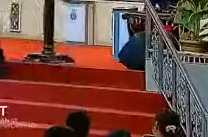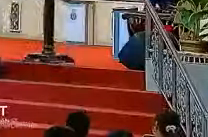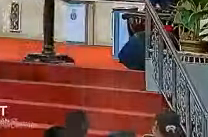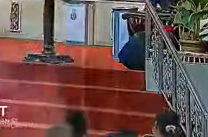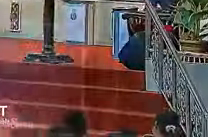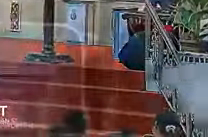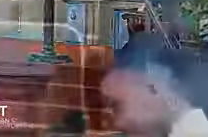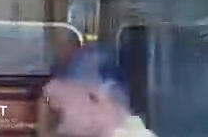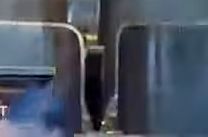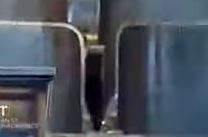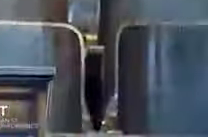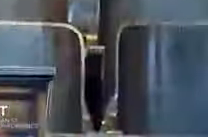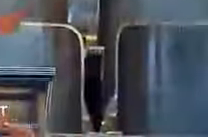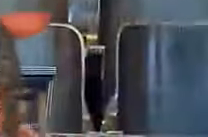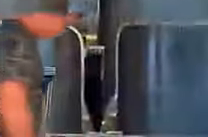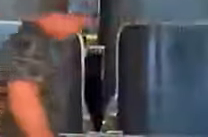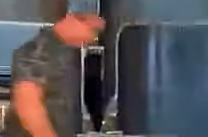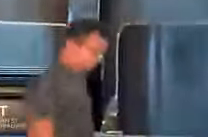Amen.